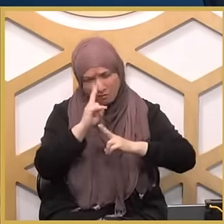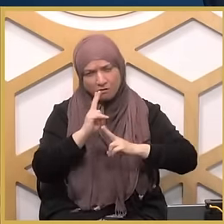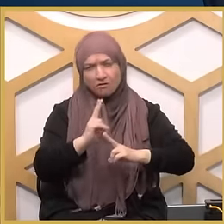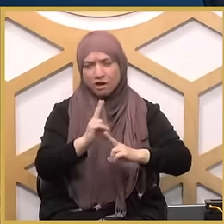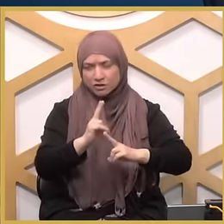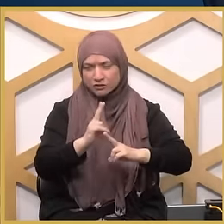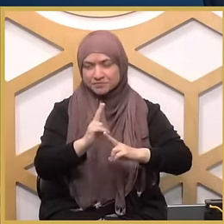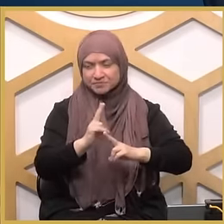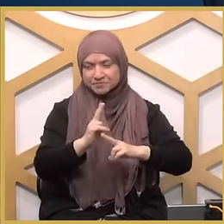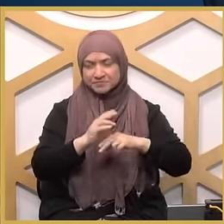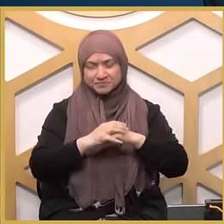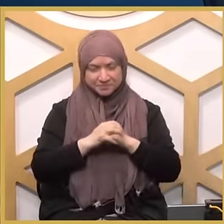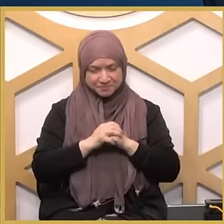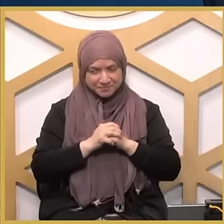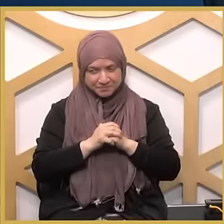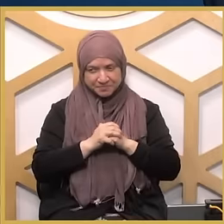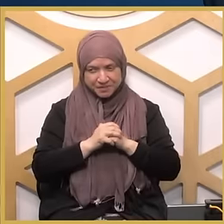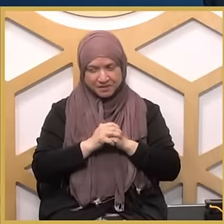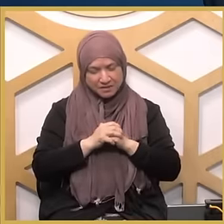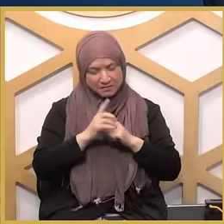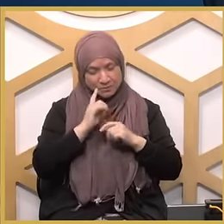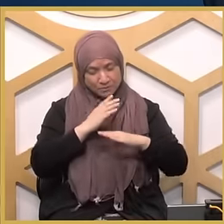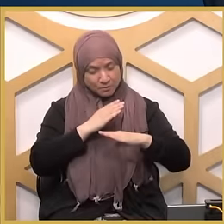Allah subhanahu wa ta'ala helped them reach